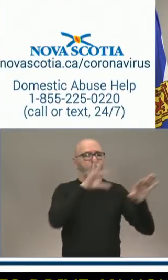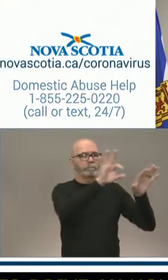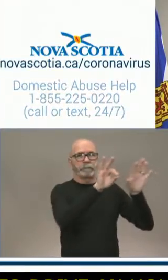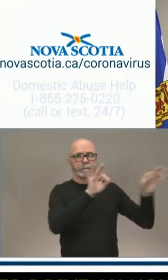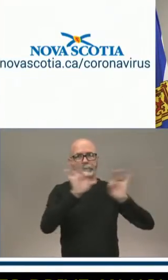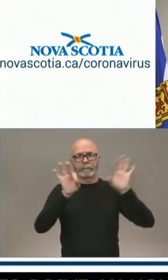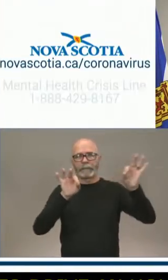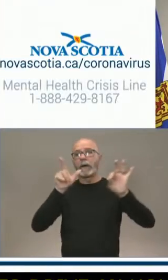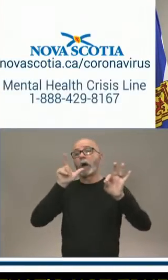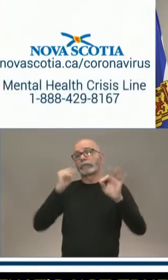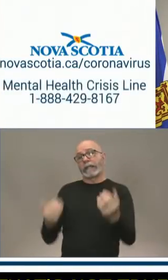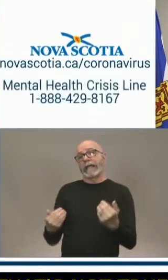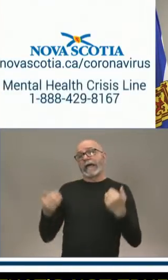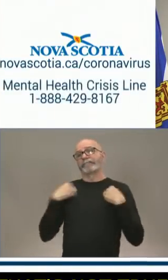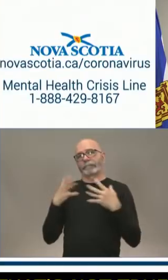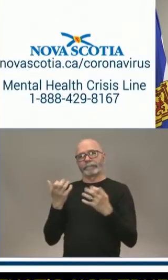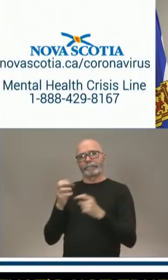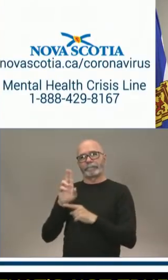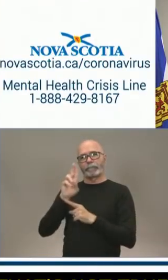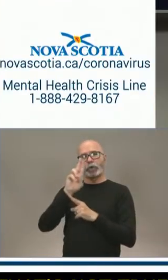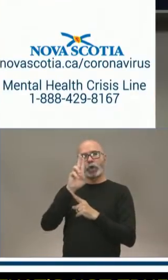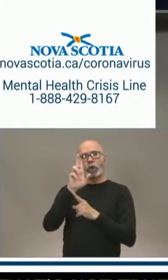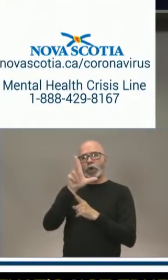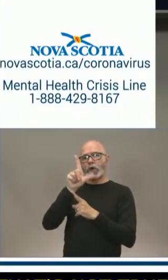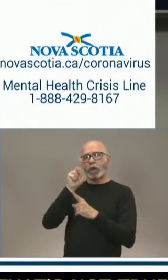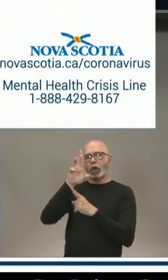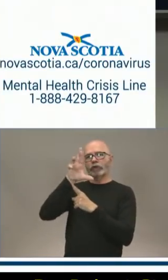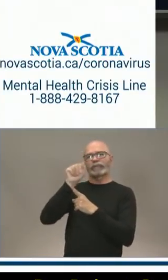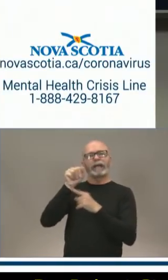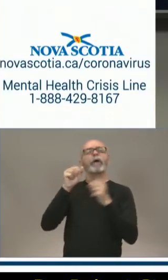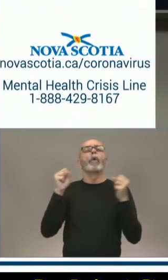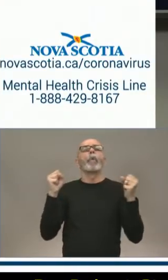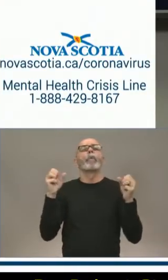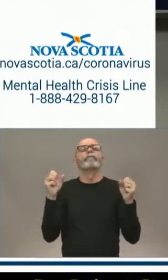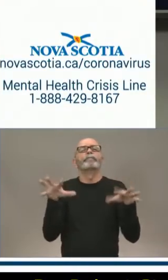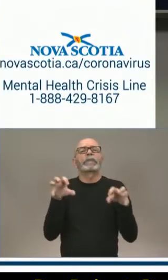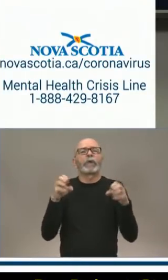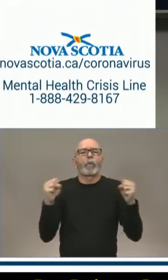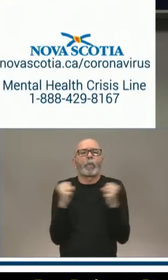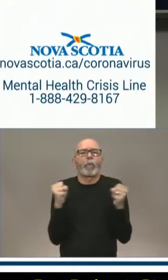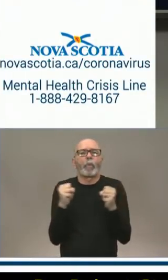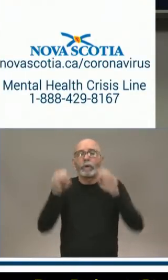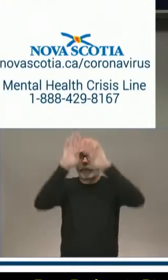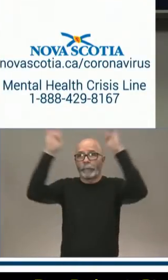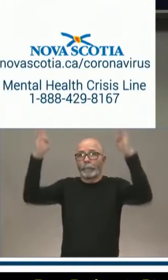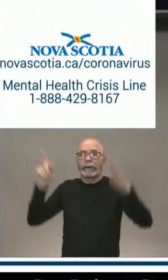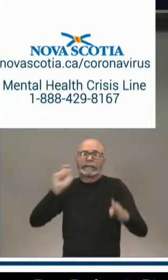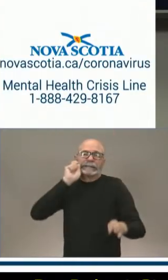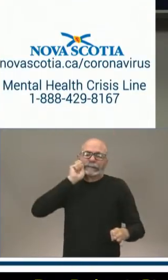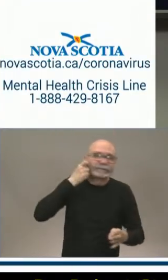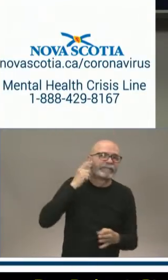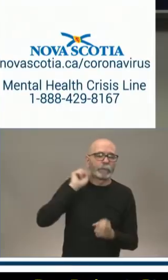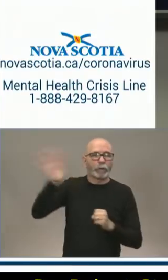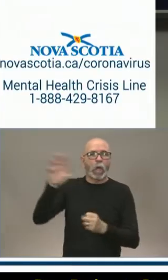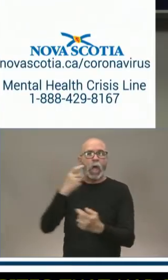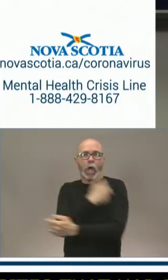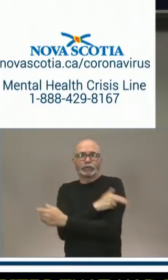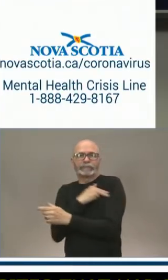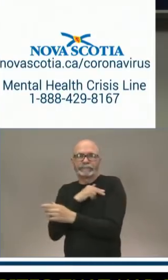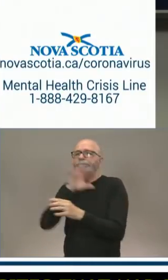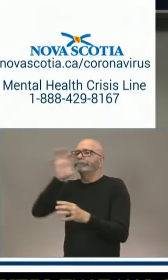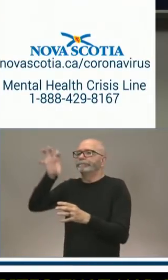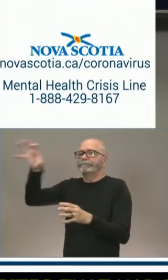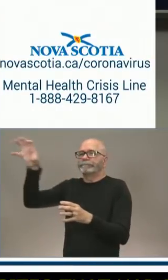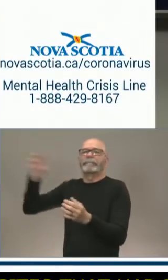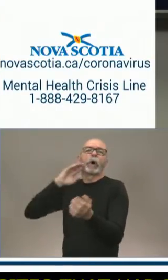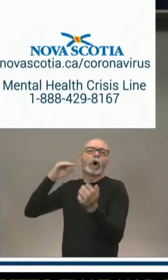capacity to handle the ultra-low frozen temperatures, that they're typically hospital-based and they could bring lots of healthcare workers. But we also